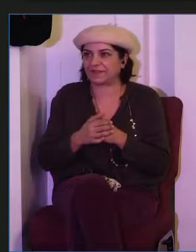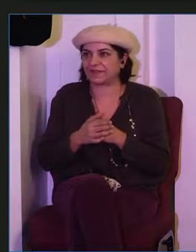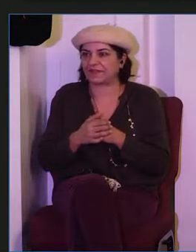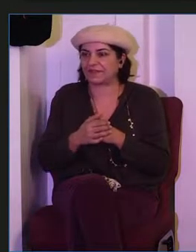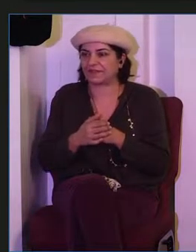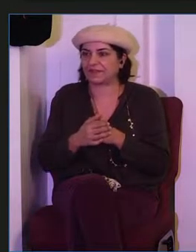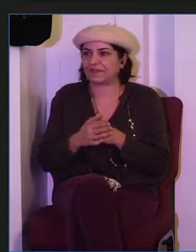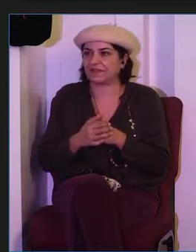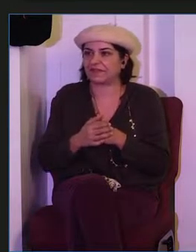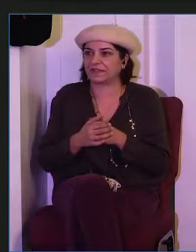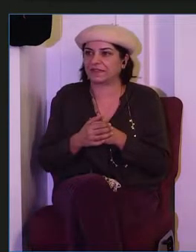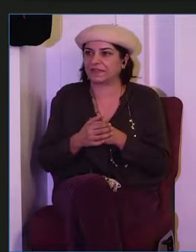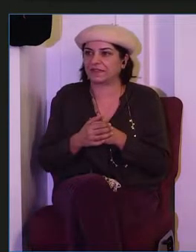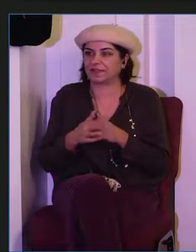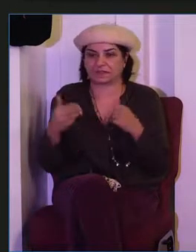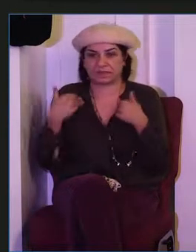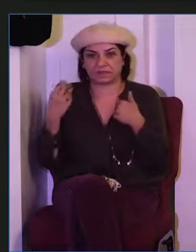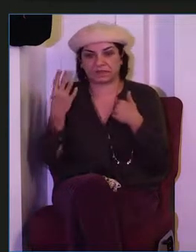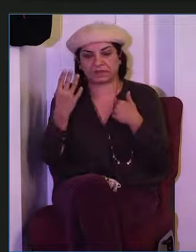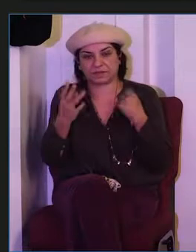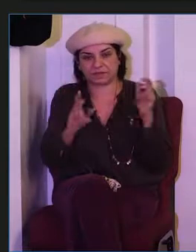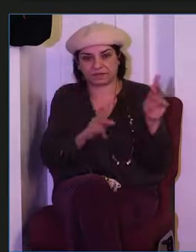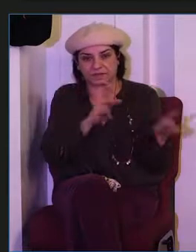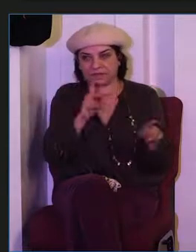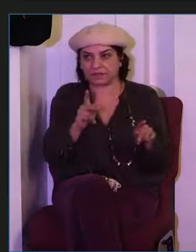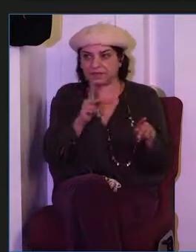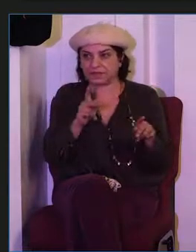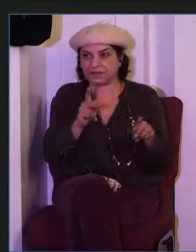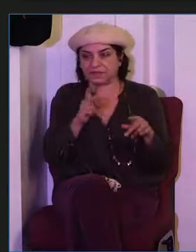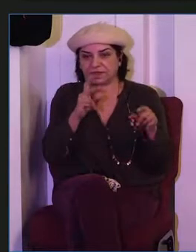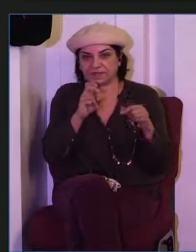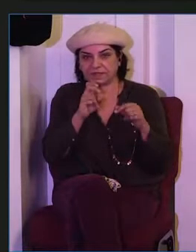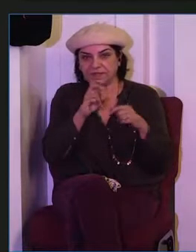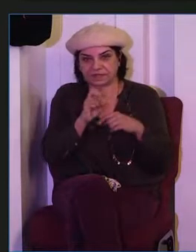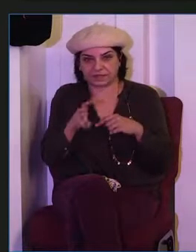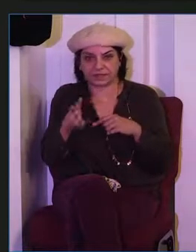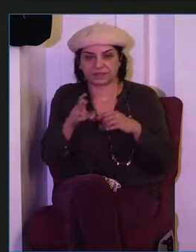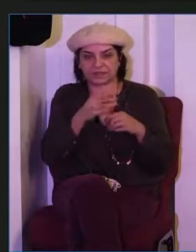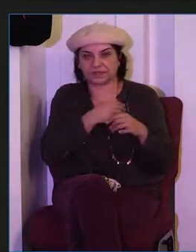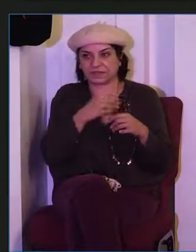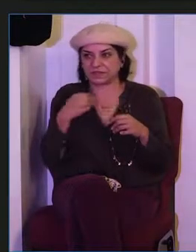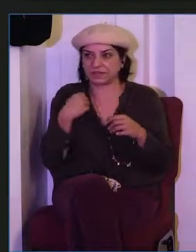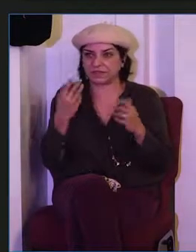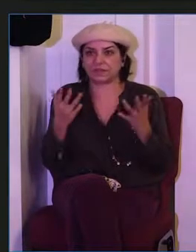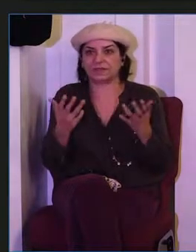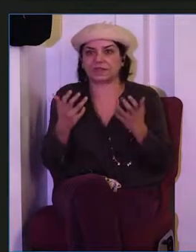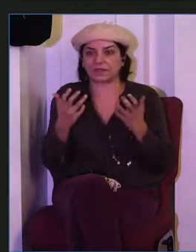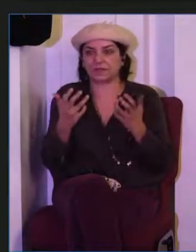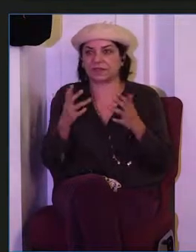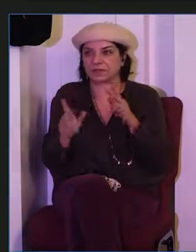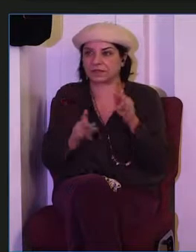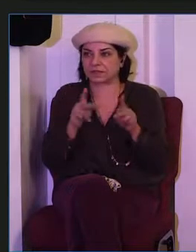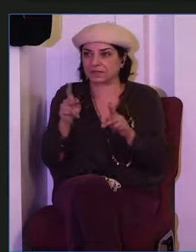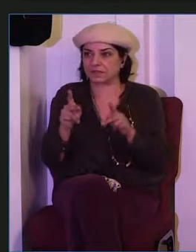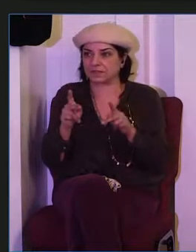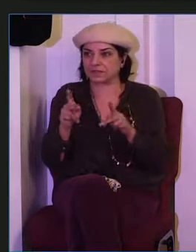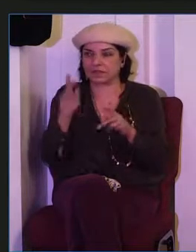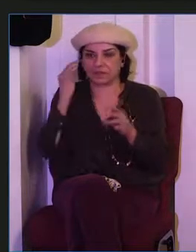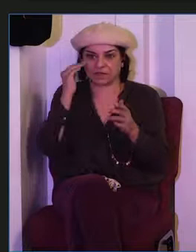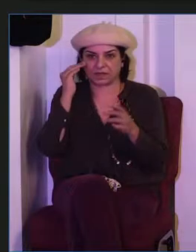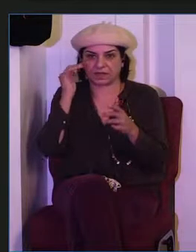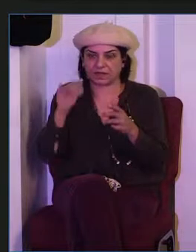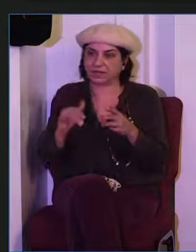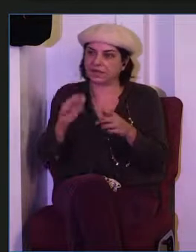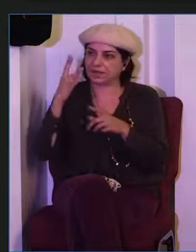Right. So we had four people that have transferred their membership, and we wanted to publicly acknowledge that. And now you see